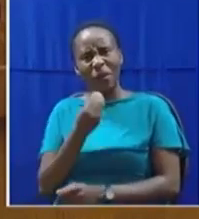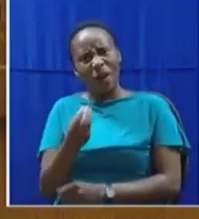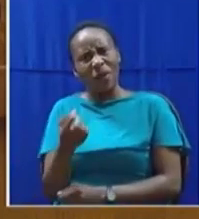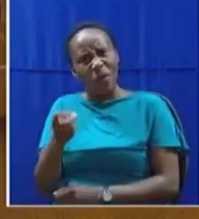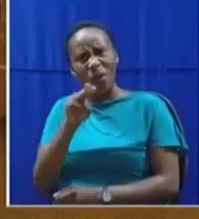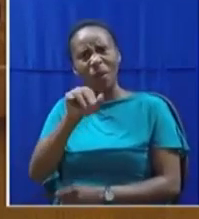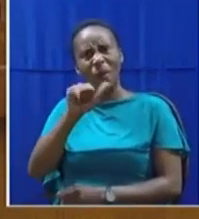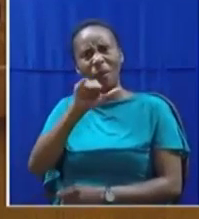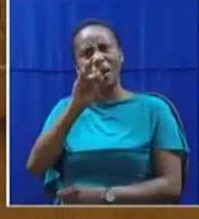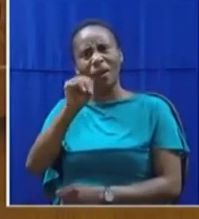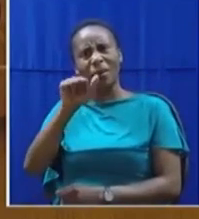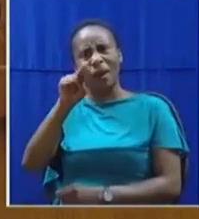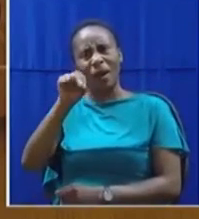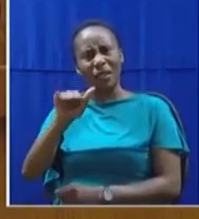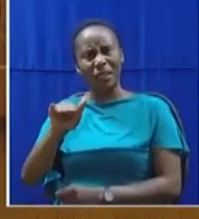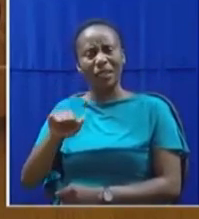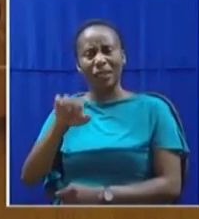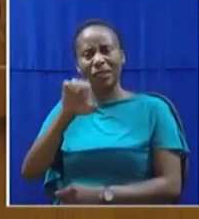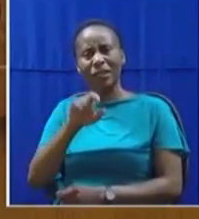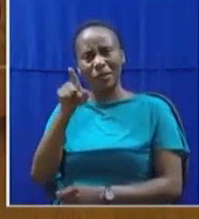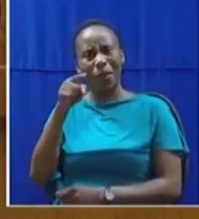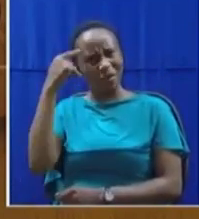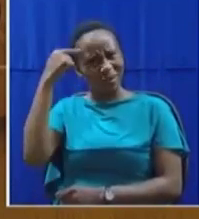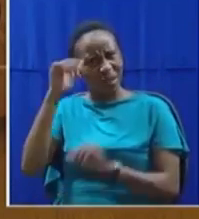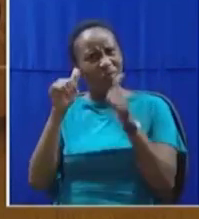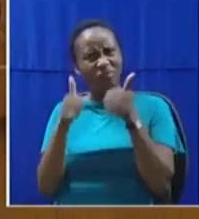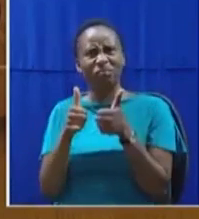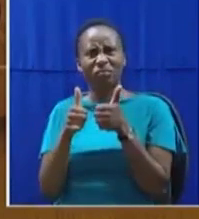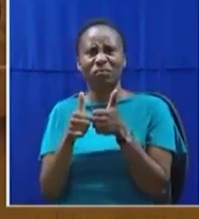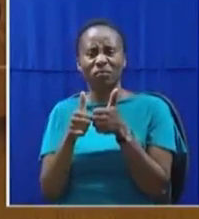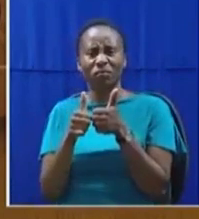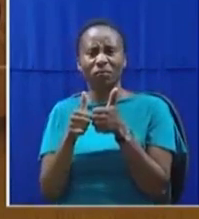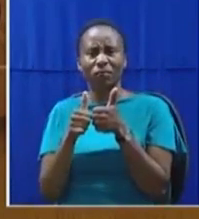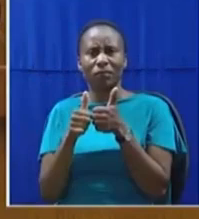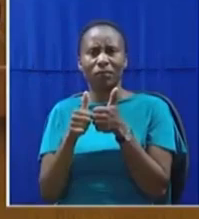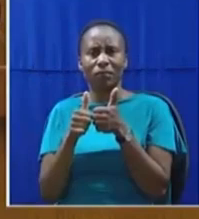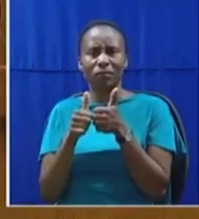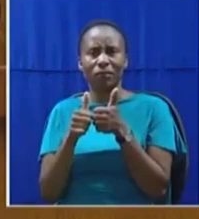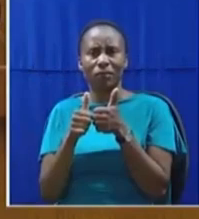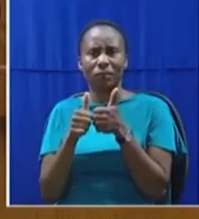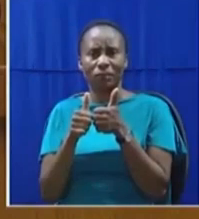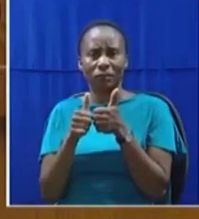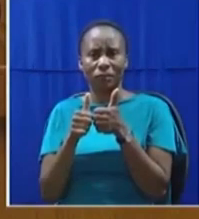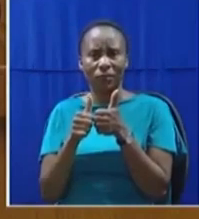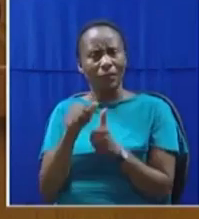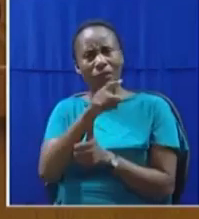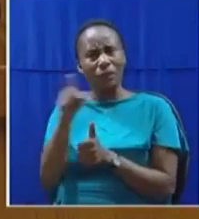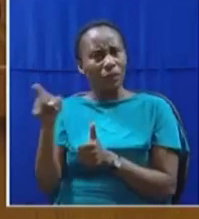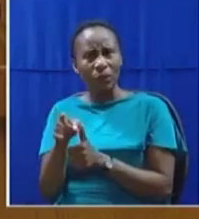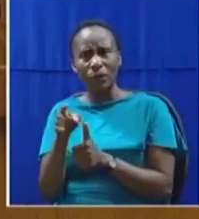Does he ever think he can be a chief or an induna of the whites? It means he doesn't know